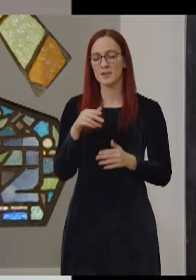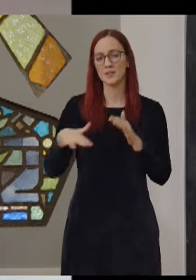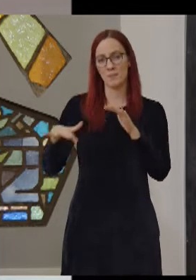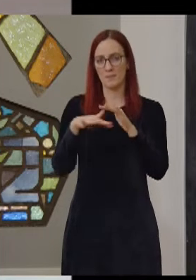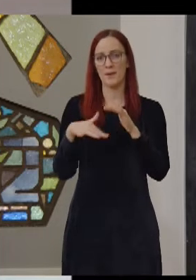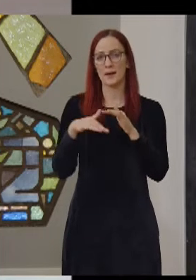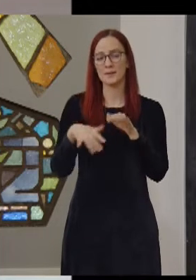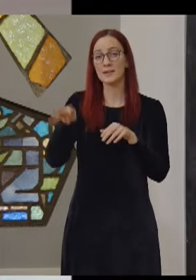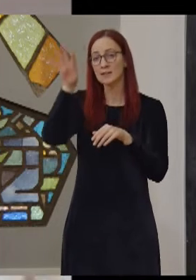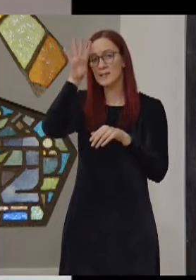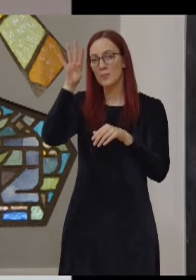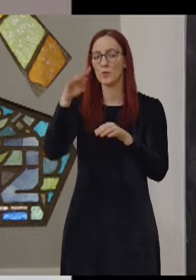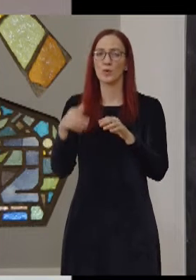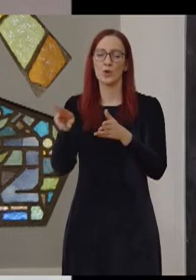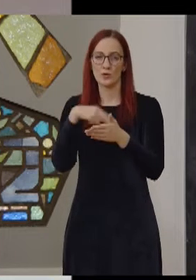one, and it is